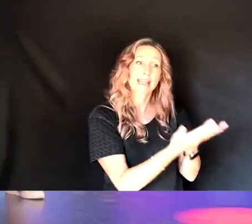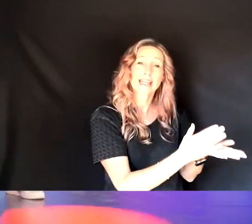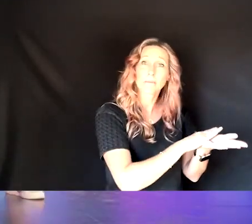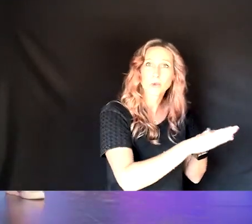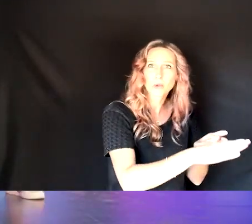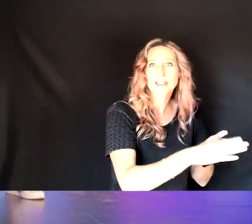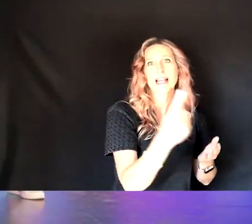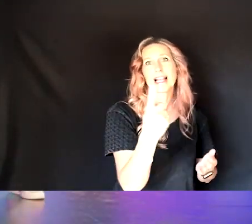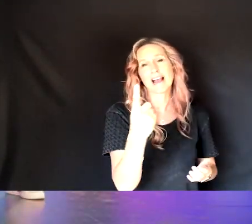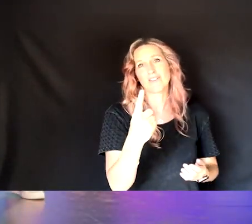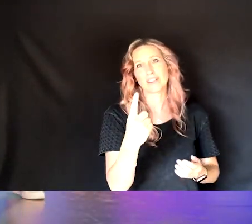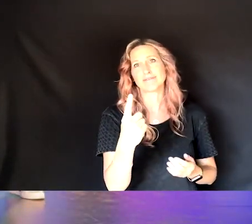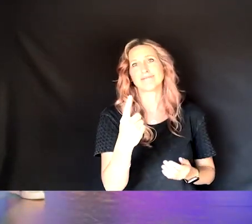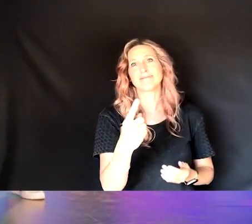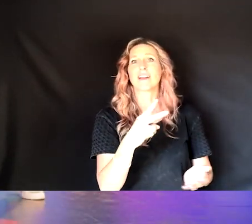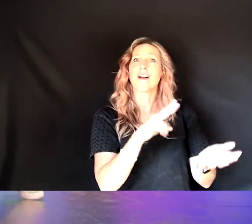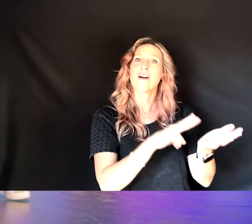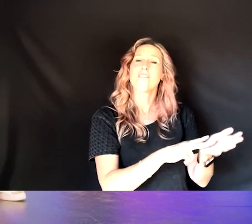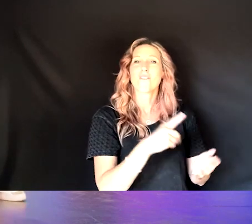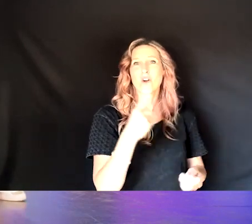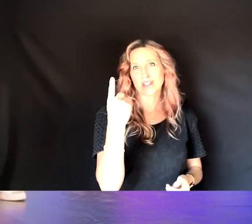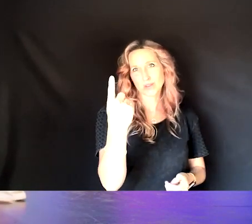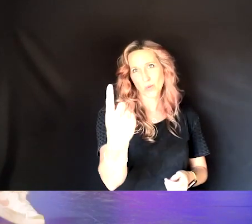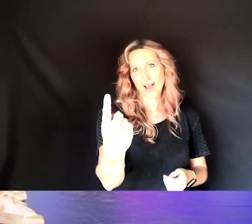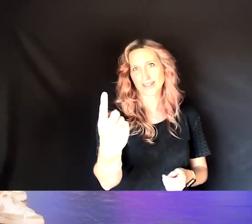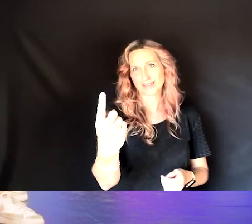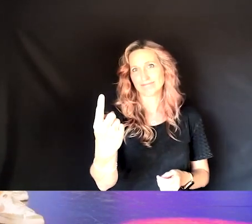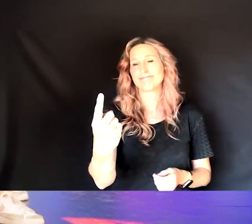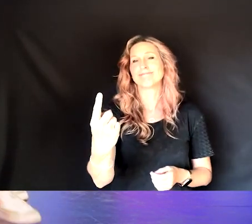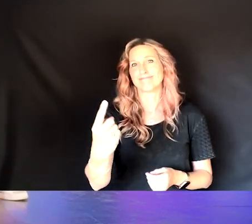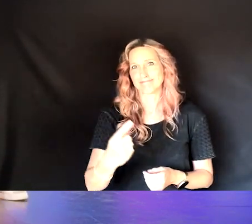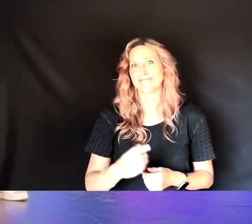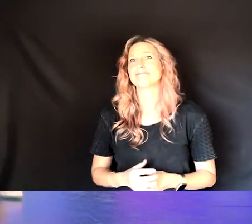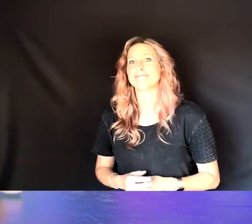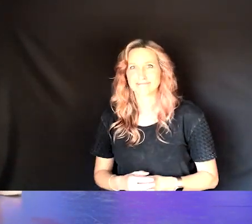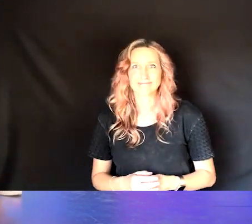faith. Hebrews 11 verse 1.